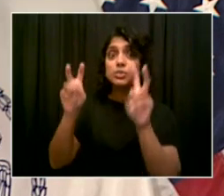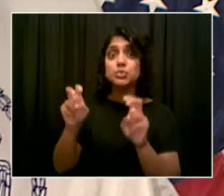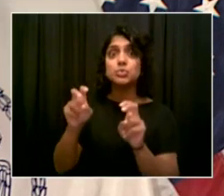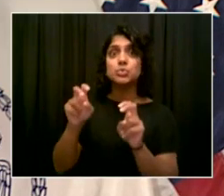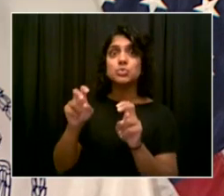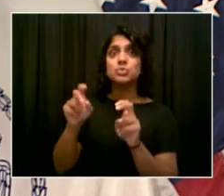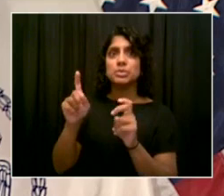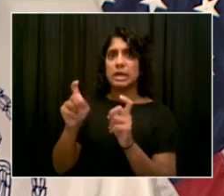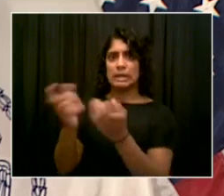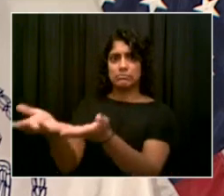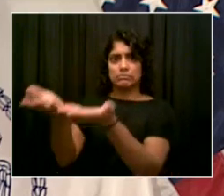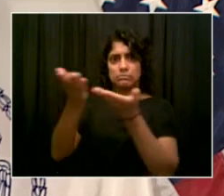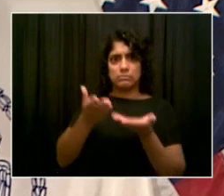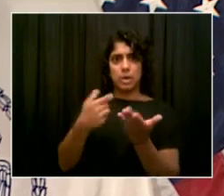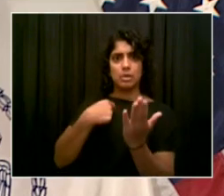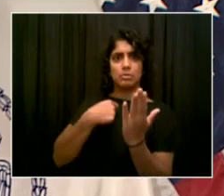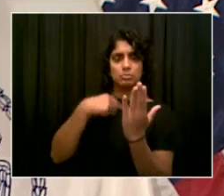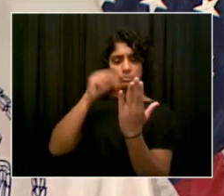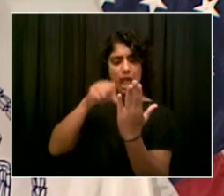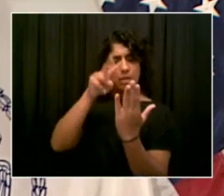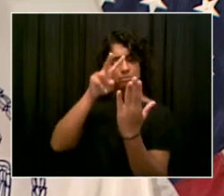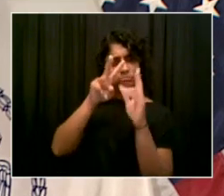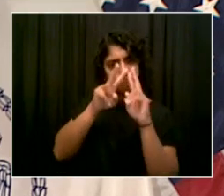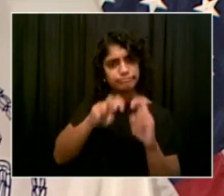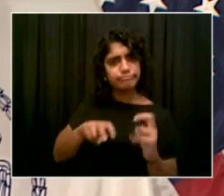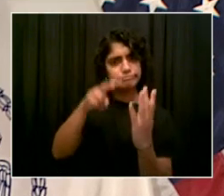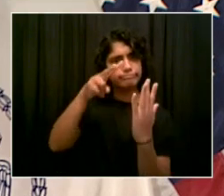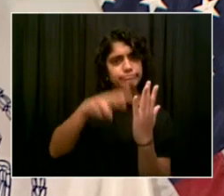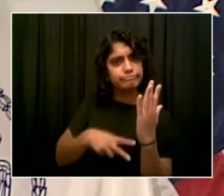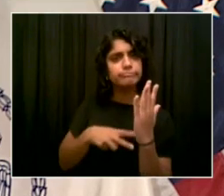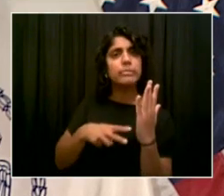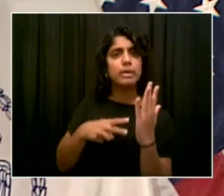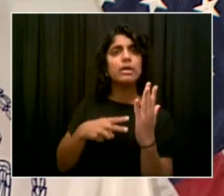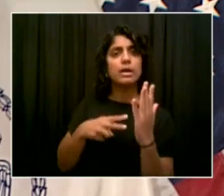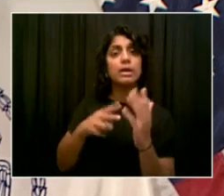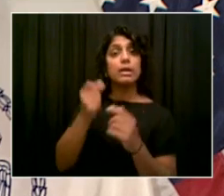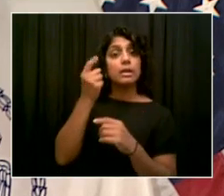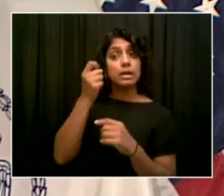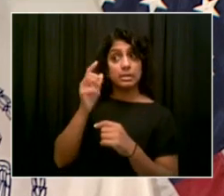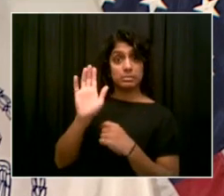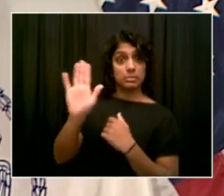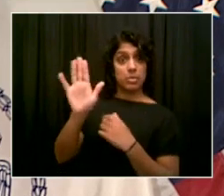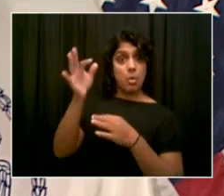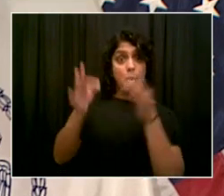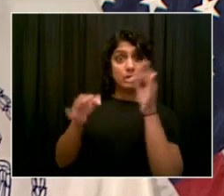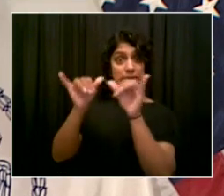them to cooperate to make those kind of changes. Go ahead, Michael.